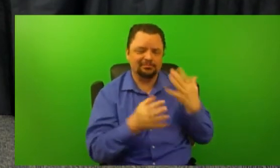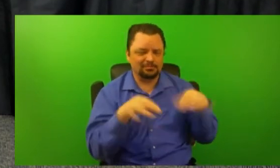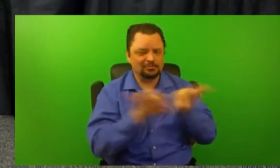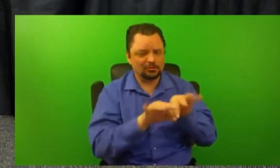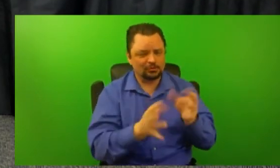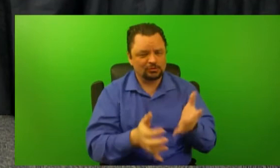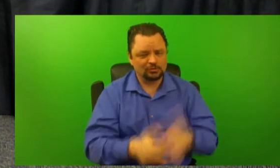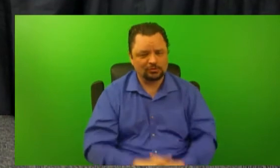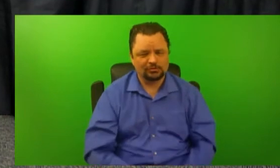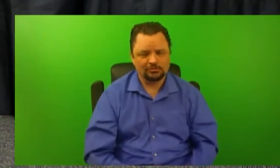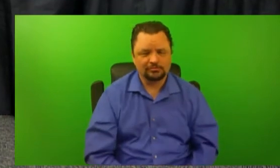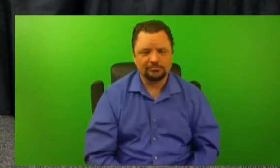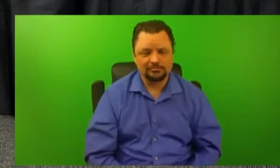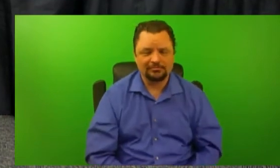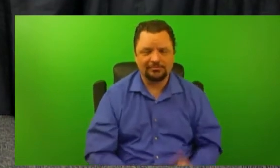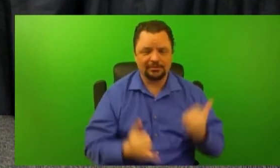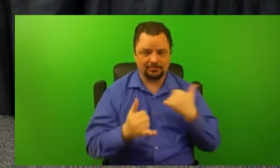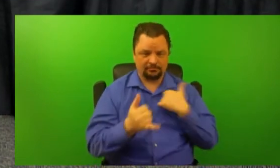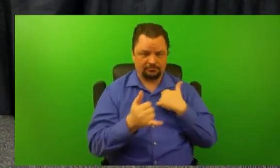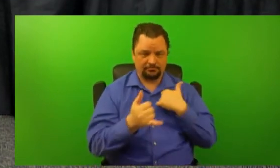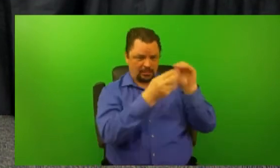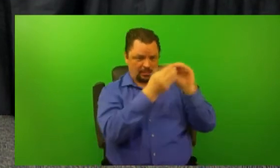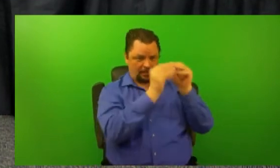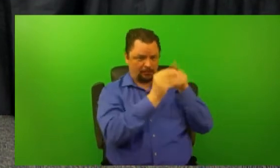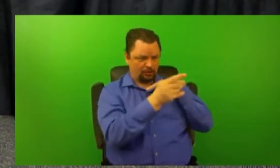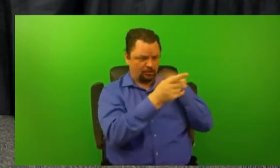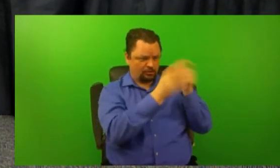data is